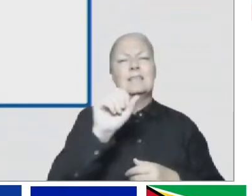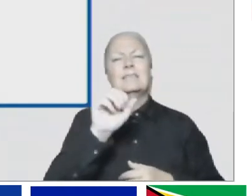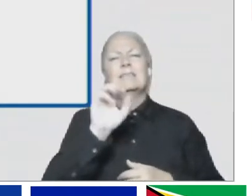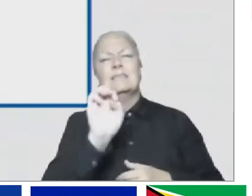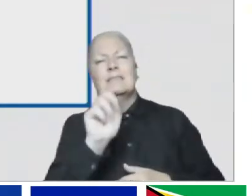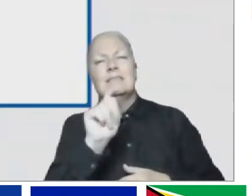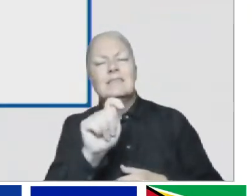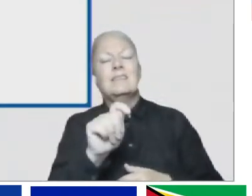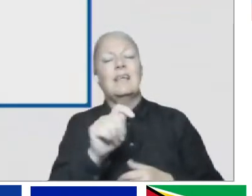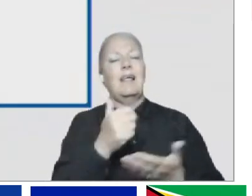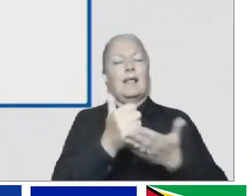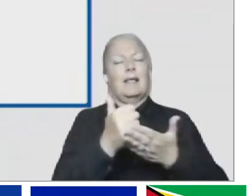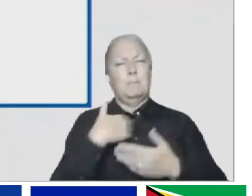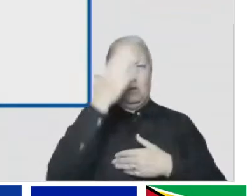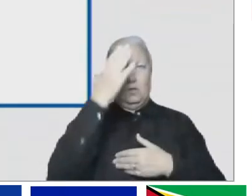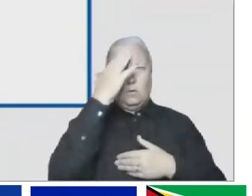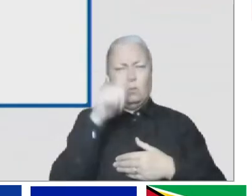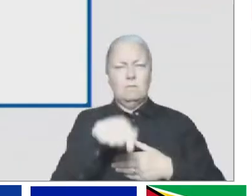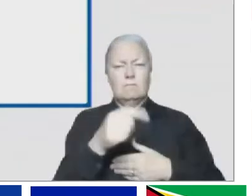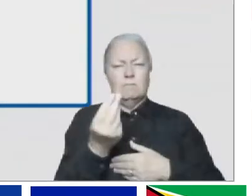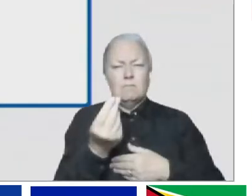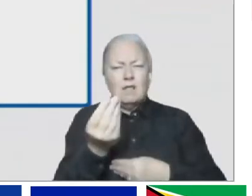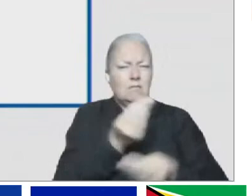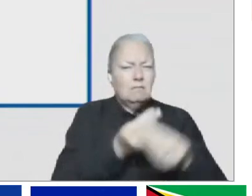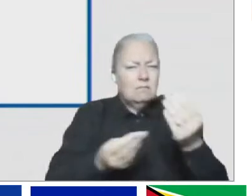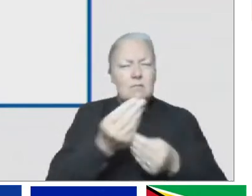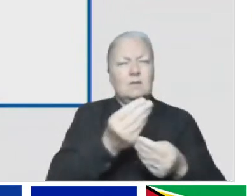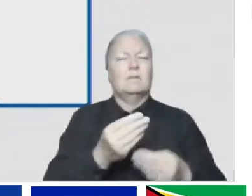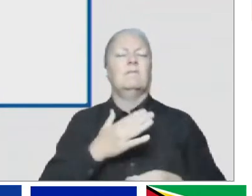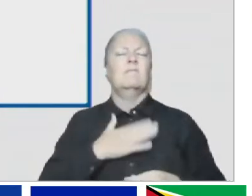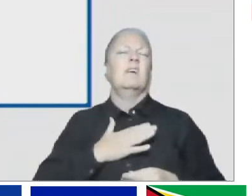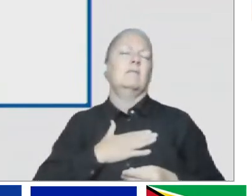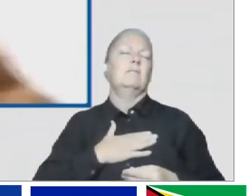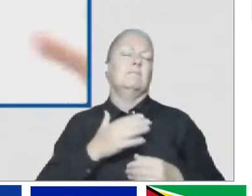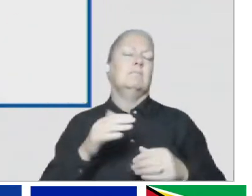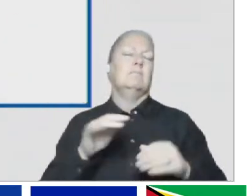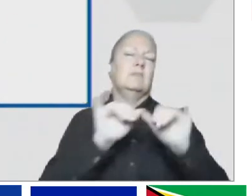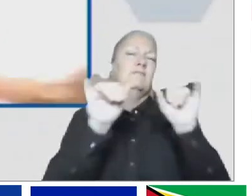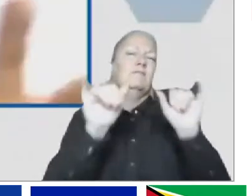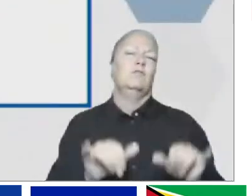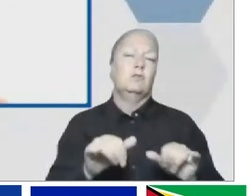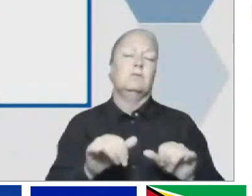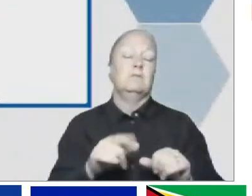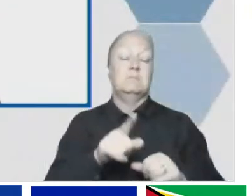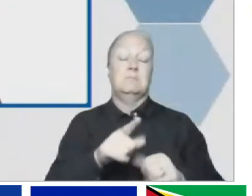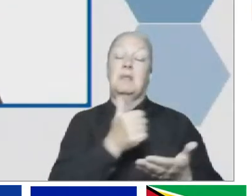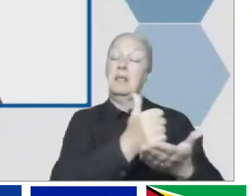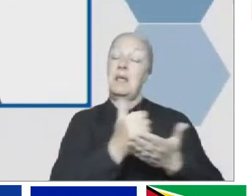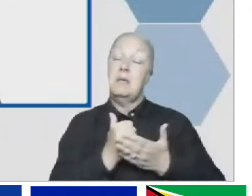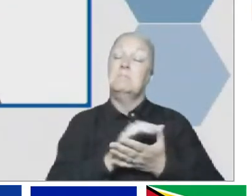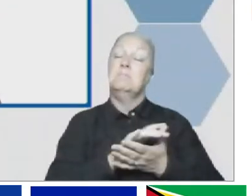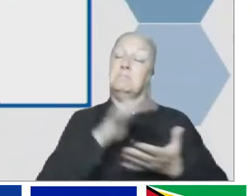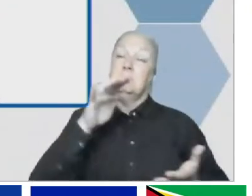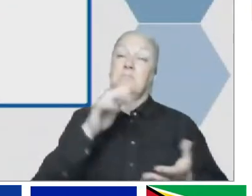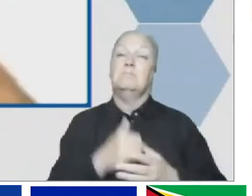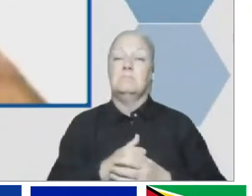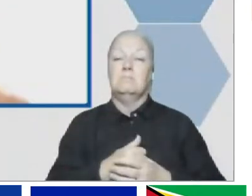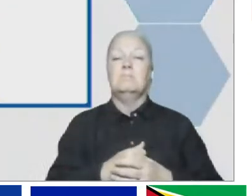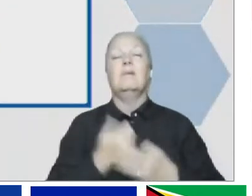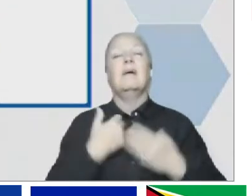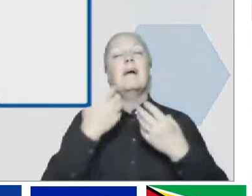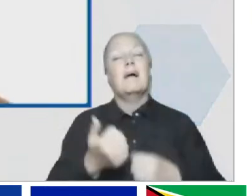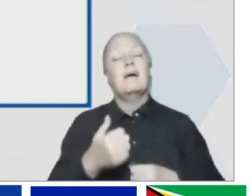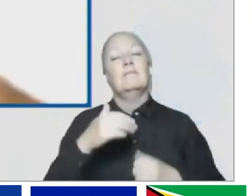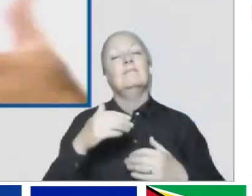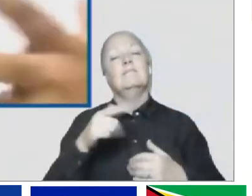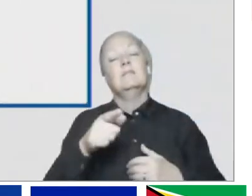implications of our infrastructure. So we think that's extremely useful. So we are seeing more risk assessment coming into the planning framework. We are seeing